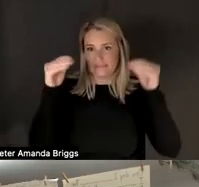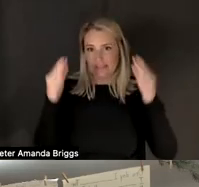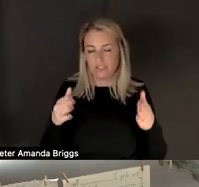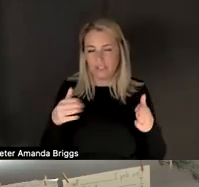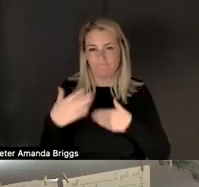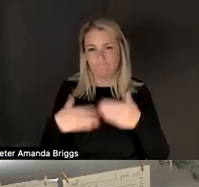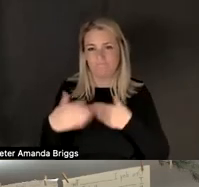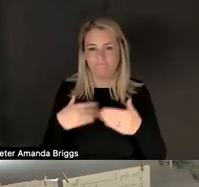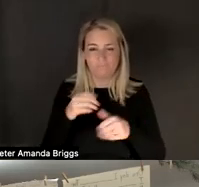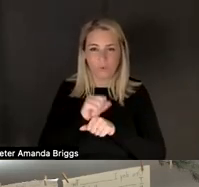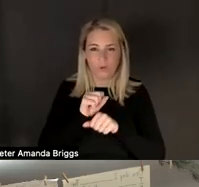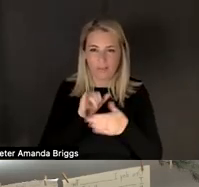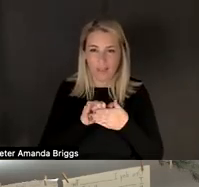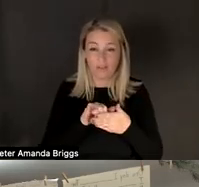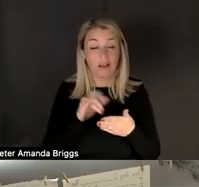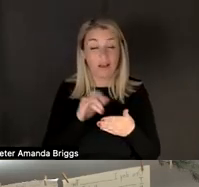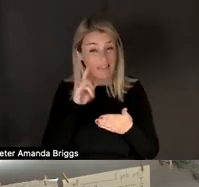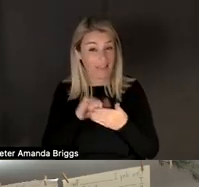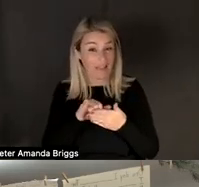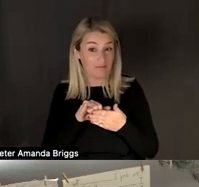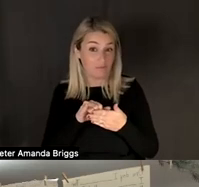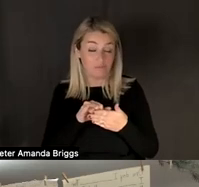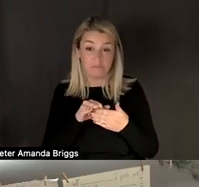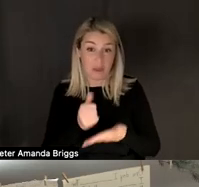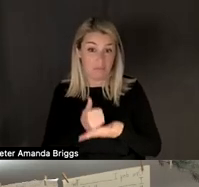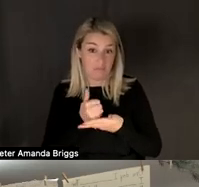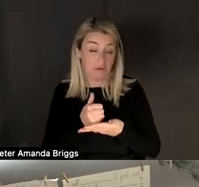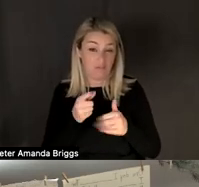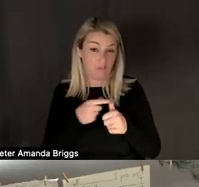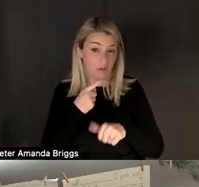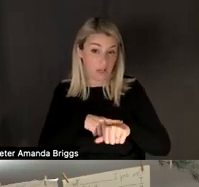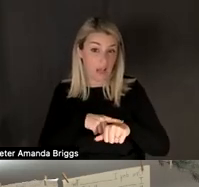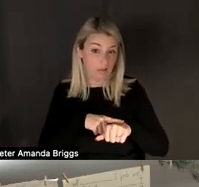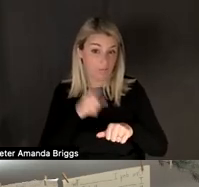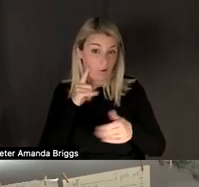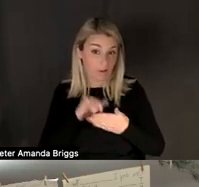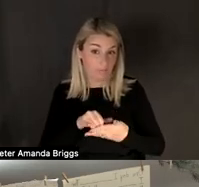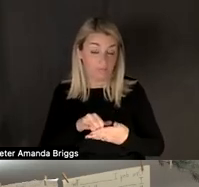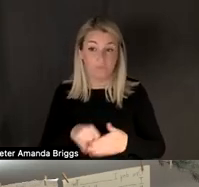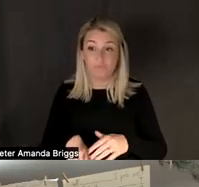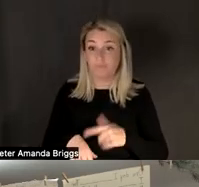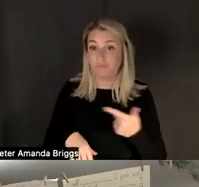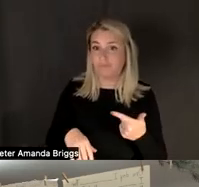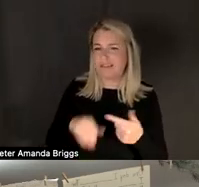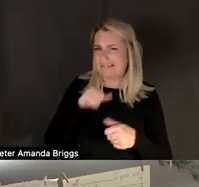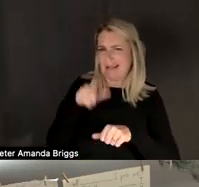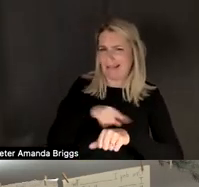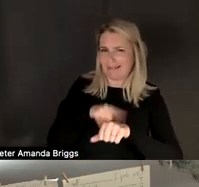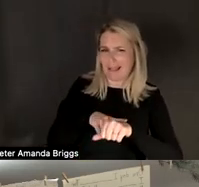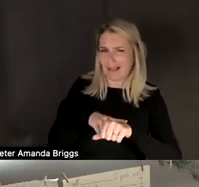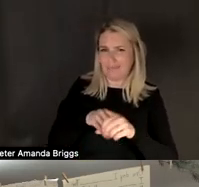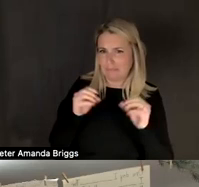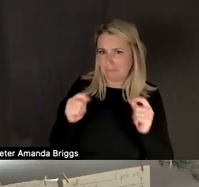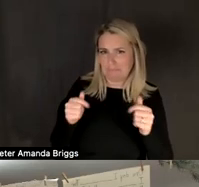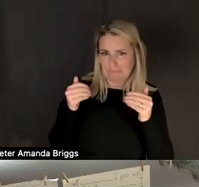really helpful. It's the first time we've done that. So And it actually didn't take long. So, you know, we, like I said, we